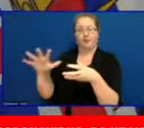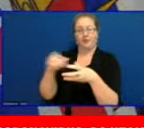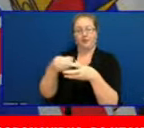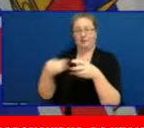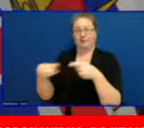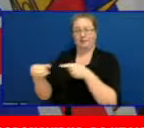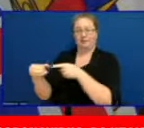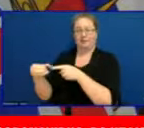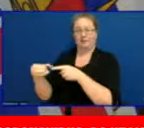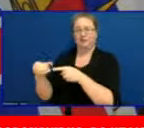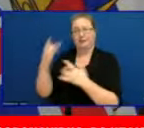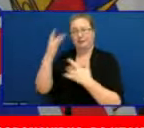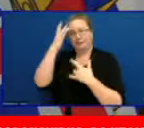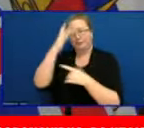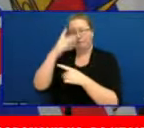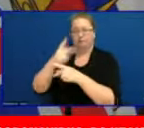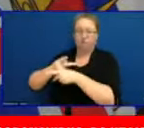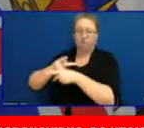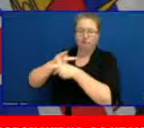critical care or ICU.